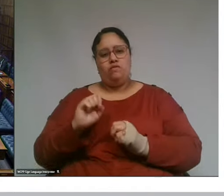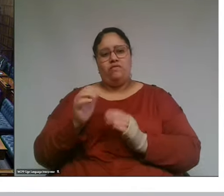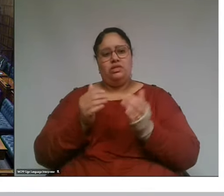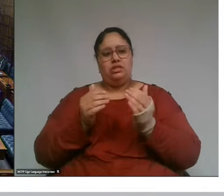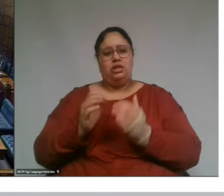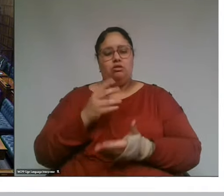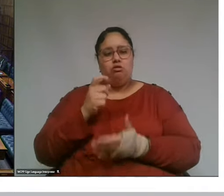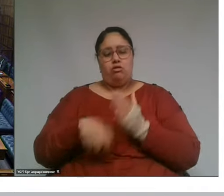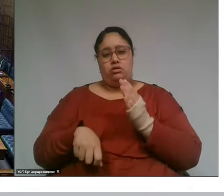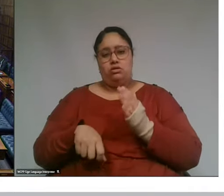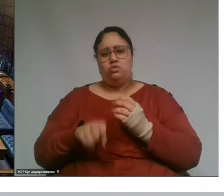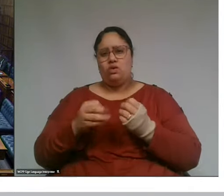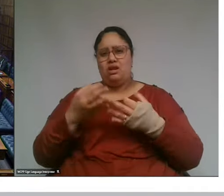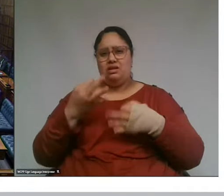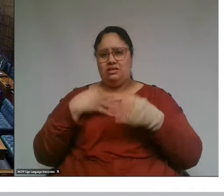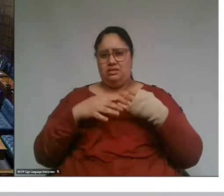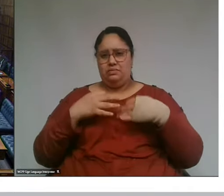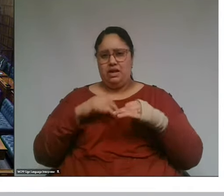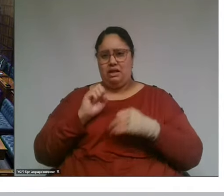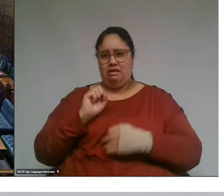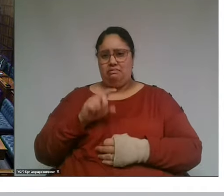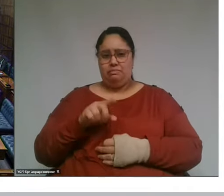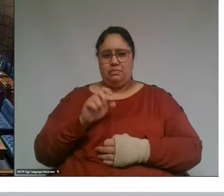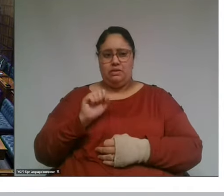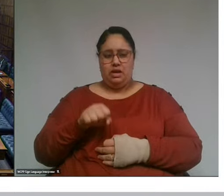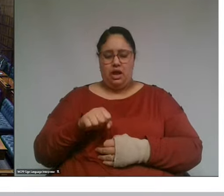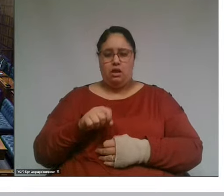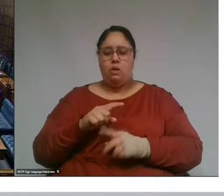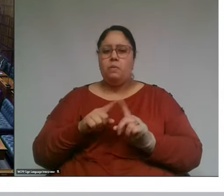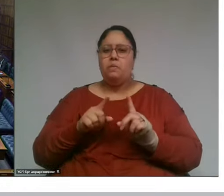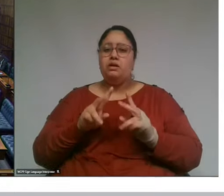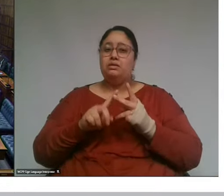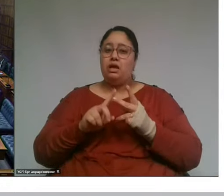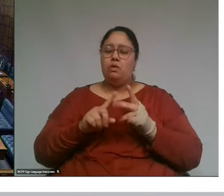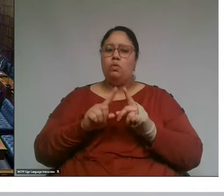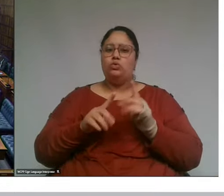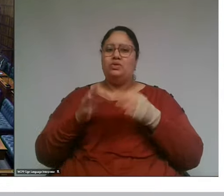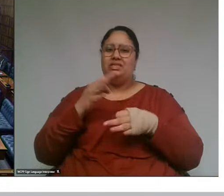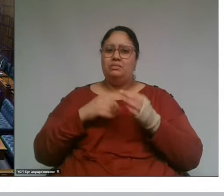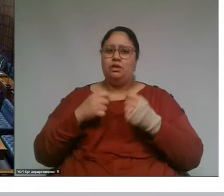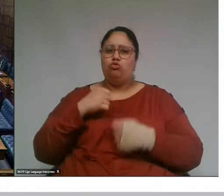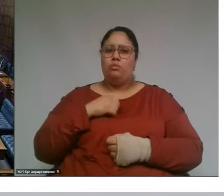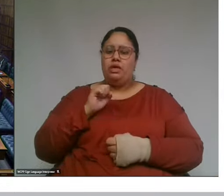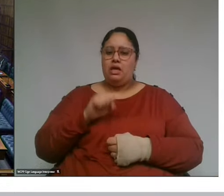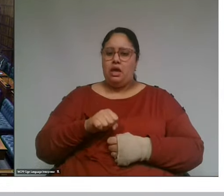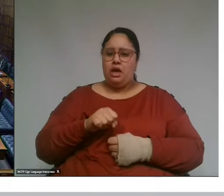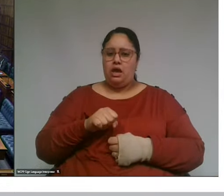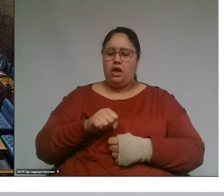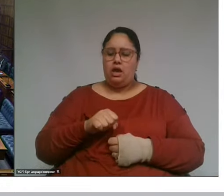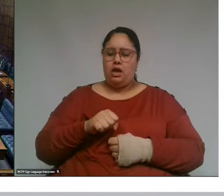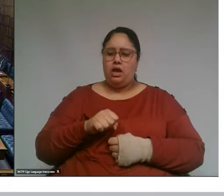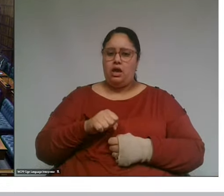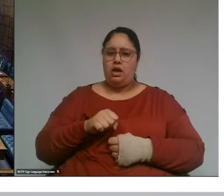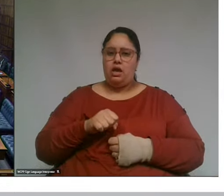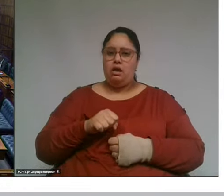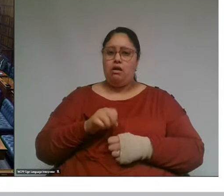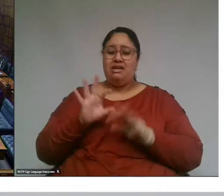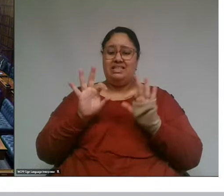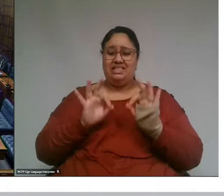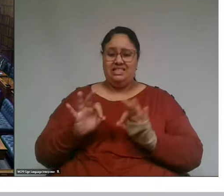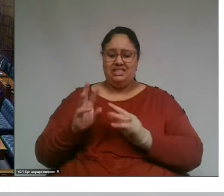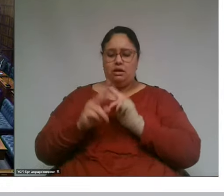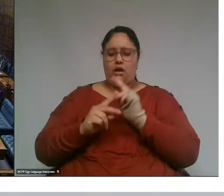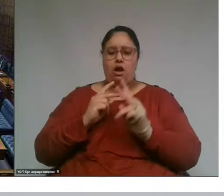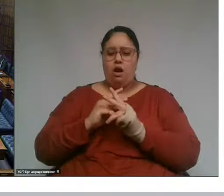price if you can explain that but secondly just to explain to me um this kind of